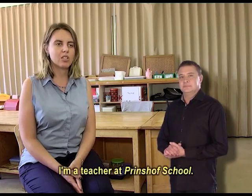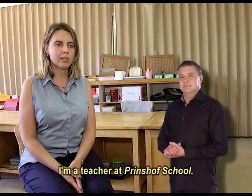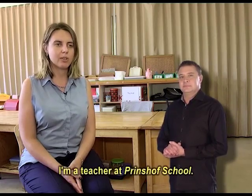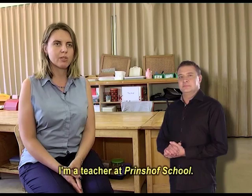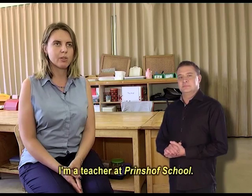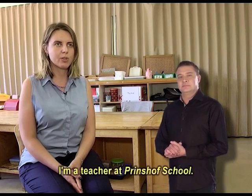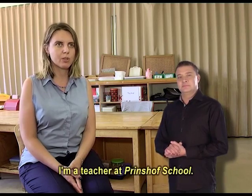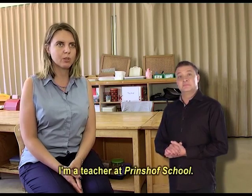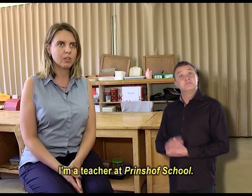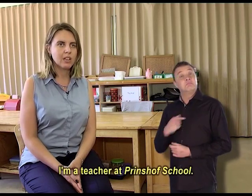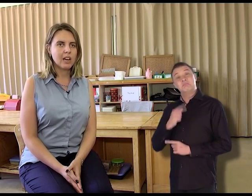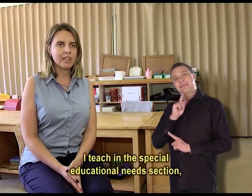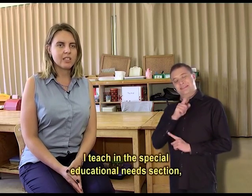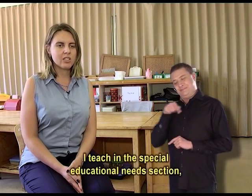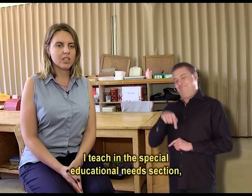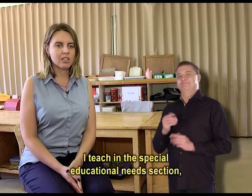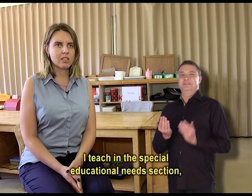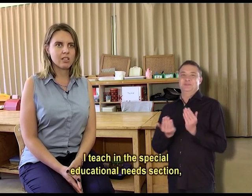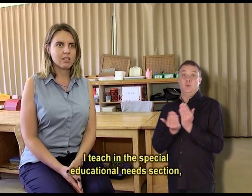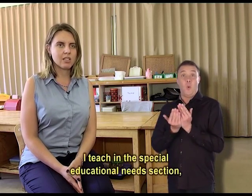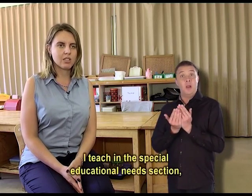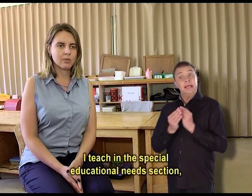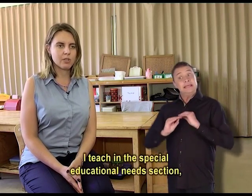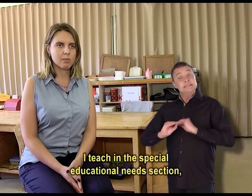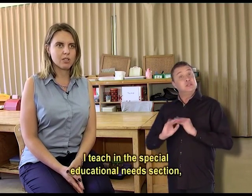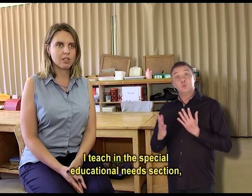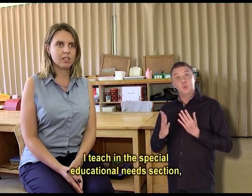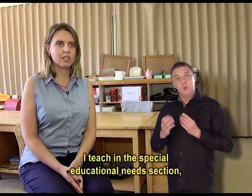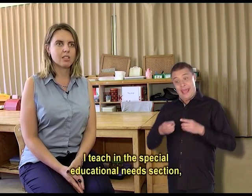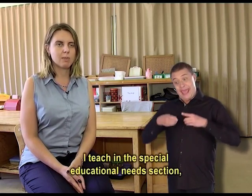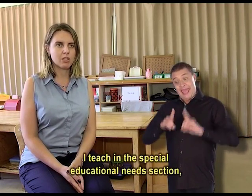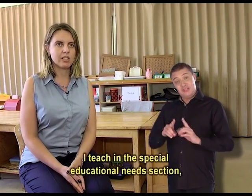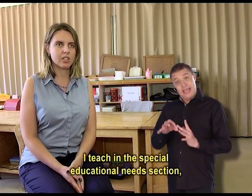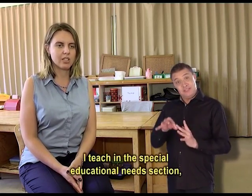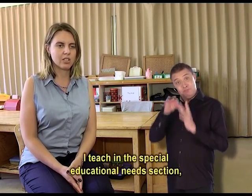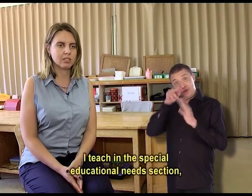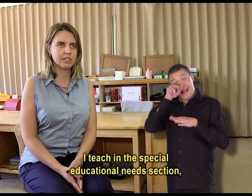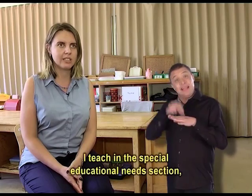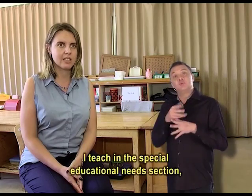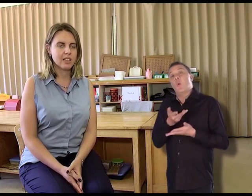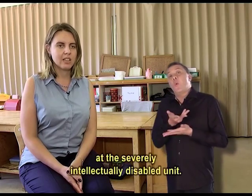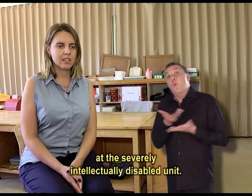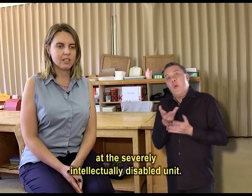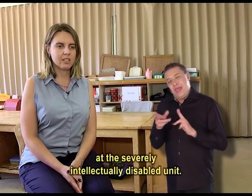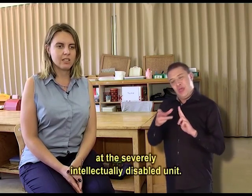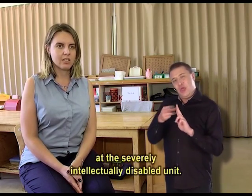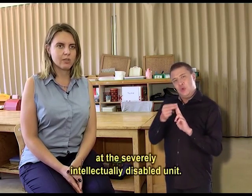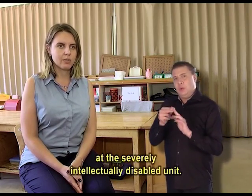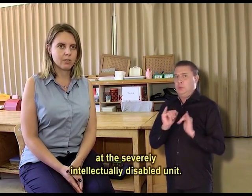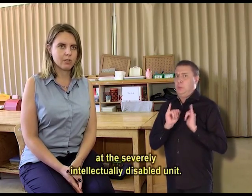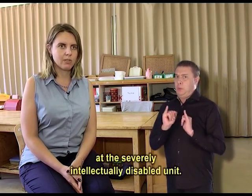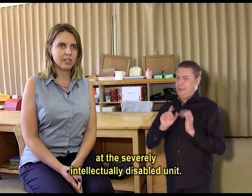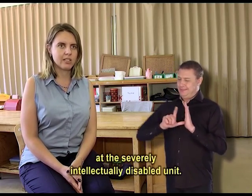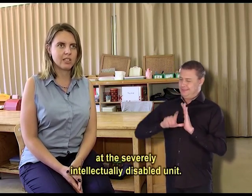I'm a teacher at Prince of School. I teach at the section for special educational needs, at the